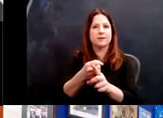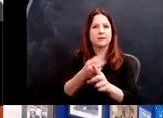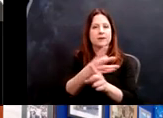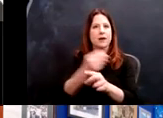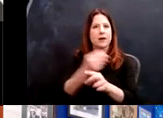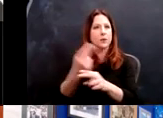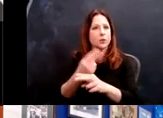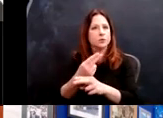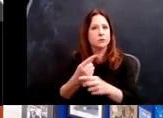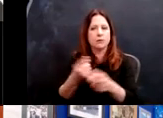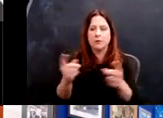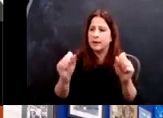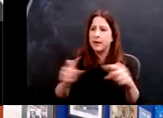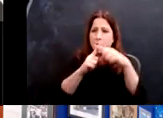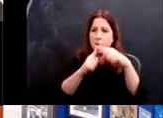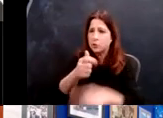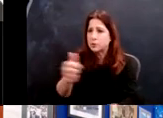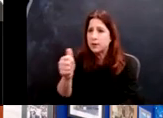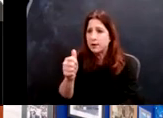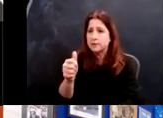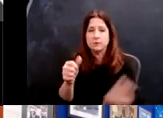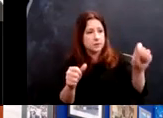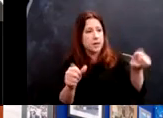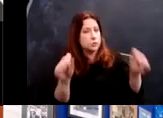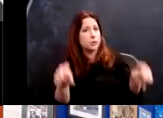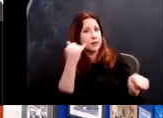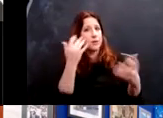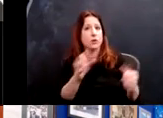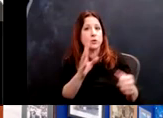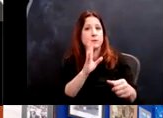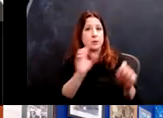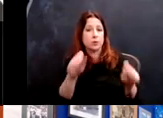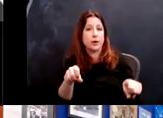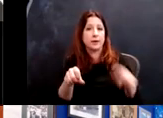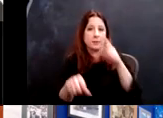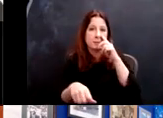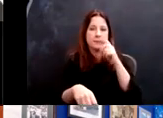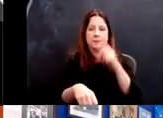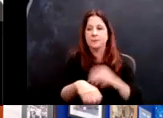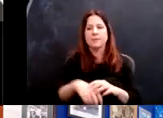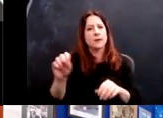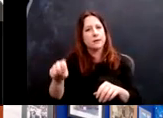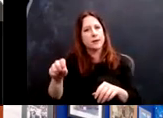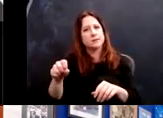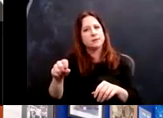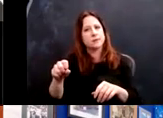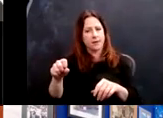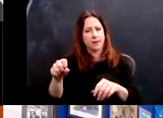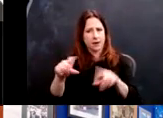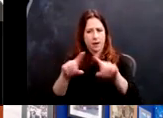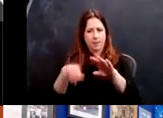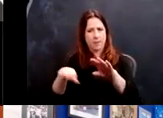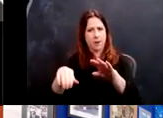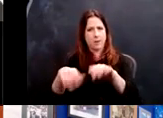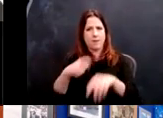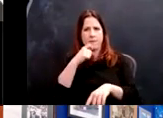Are people able to unmute themselves? They should be. So there should be in the bottom left, there's a little microphone with like a green wavy line. And if you